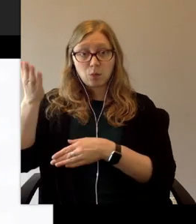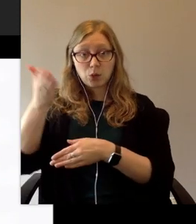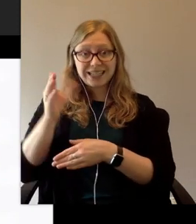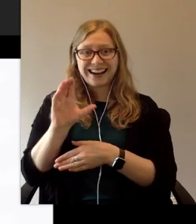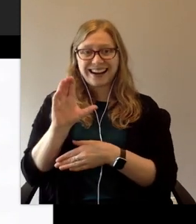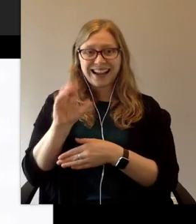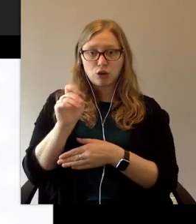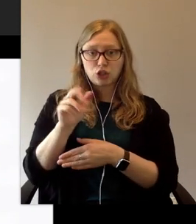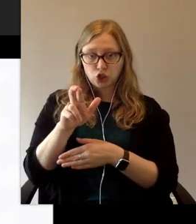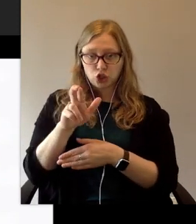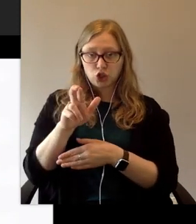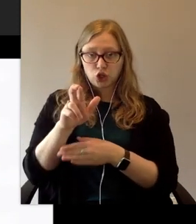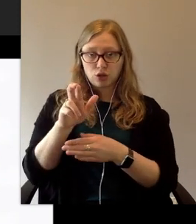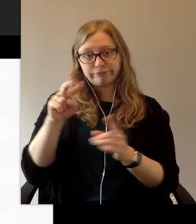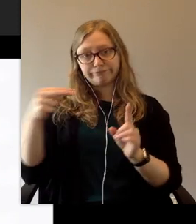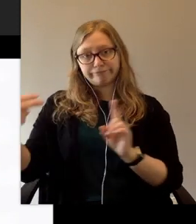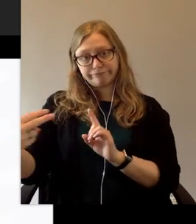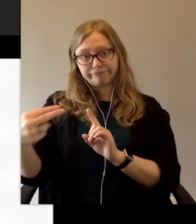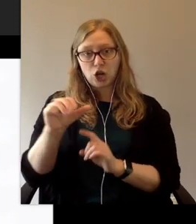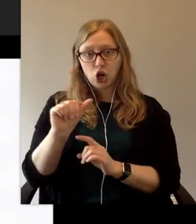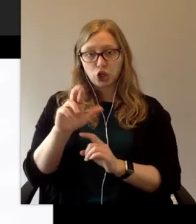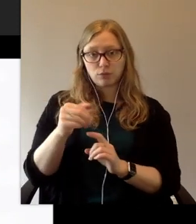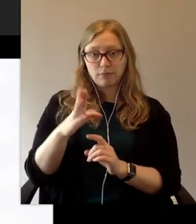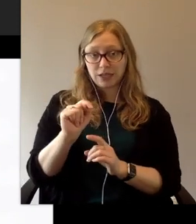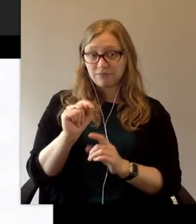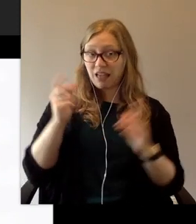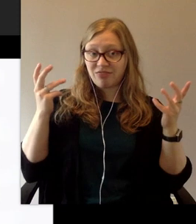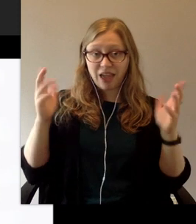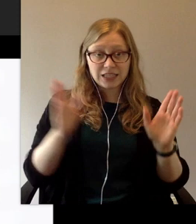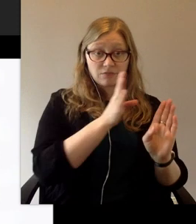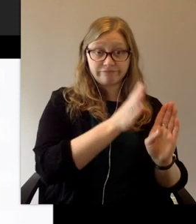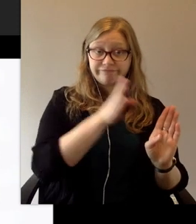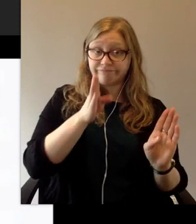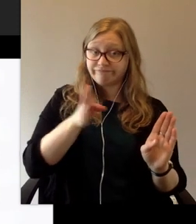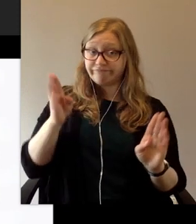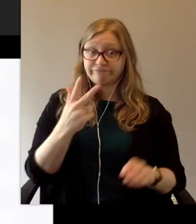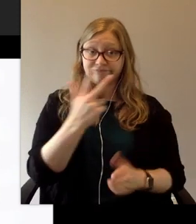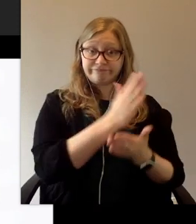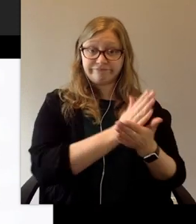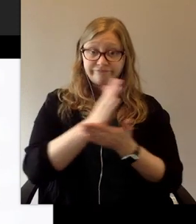counter argument. Okay, that's all we're asking you to do. Tell